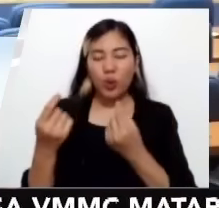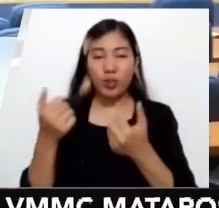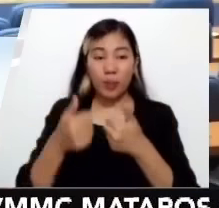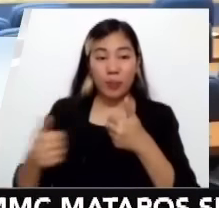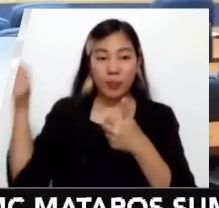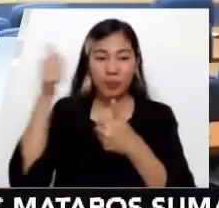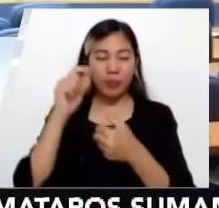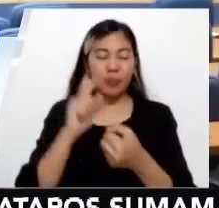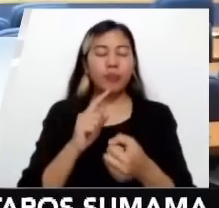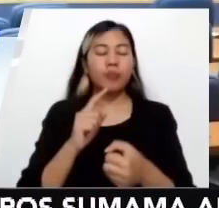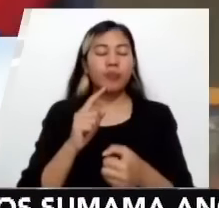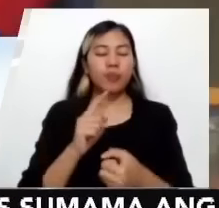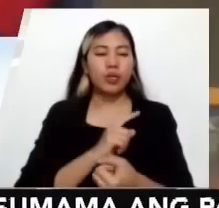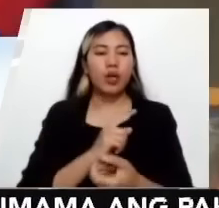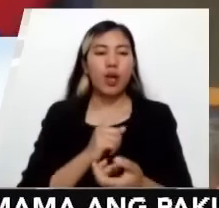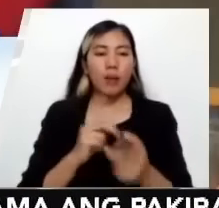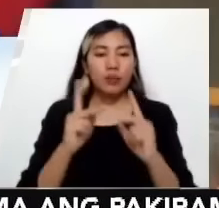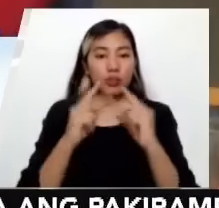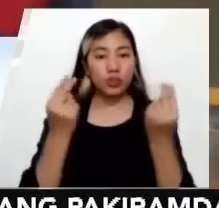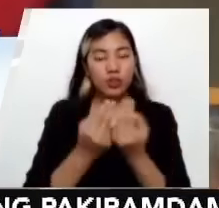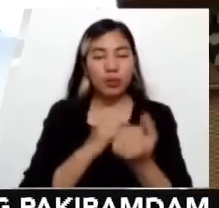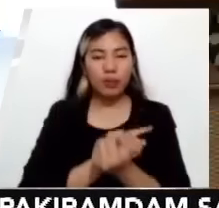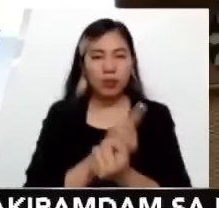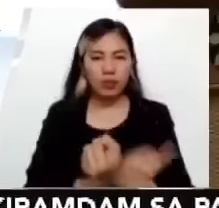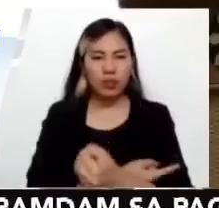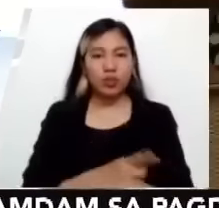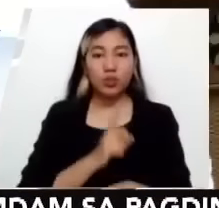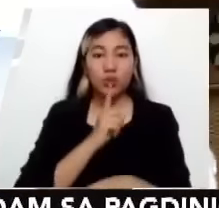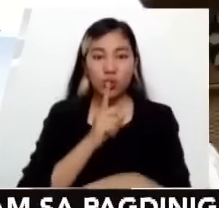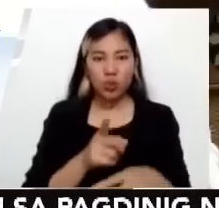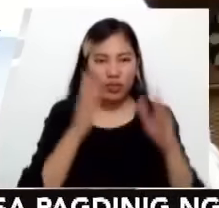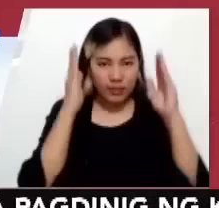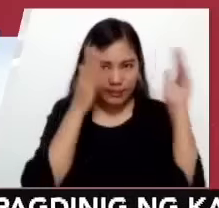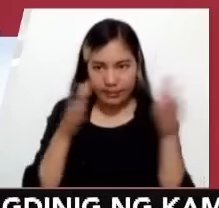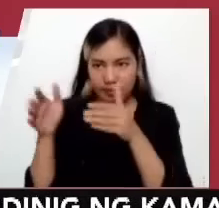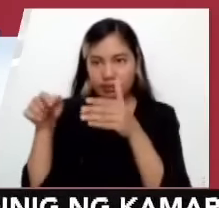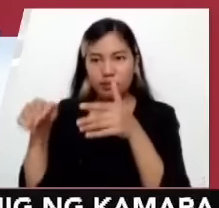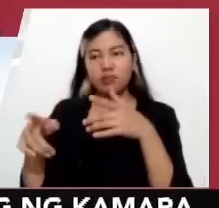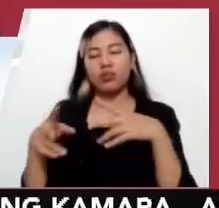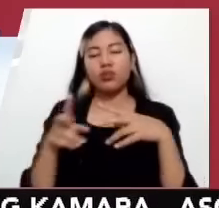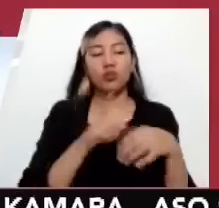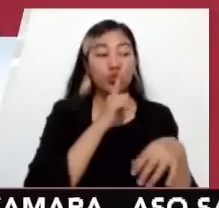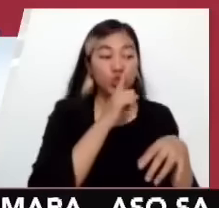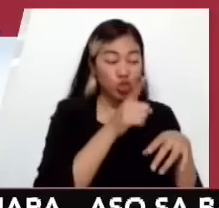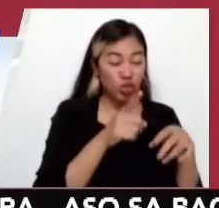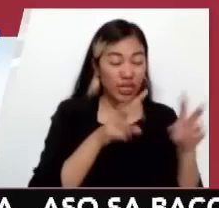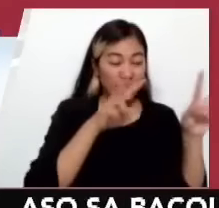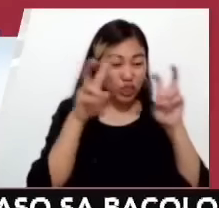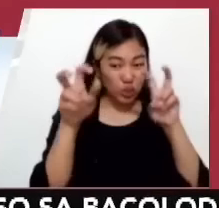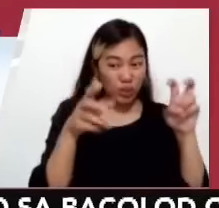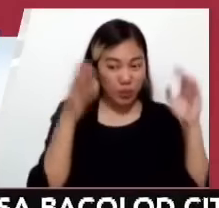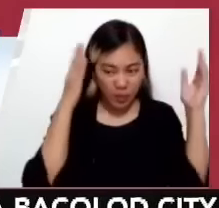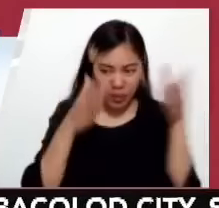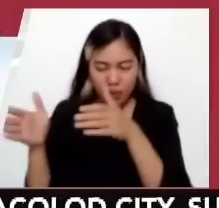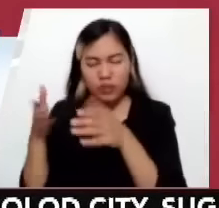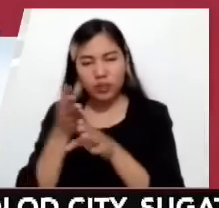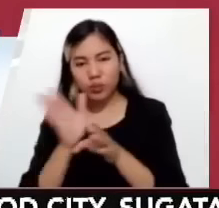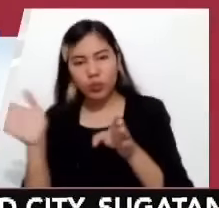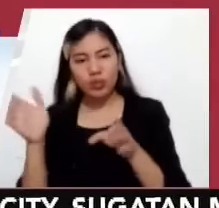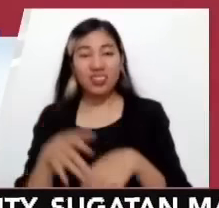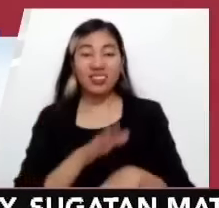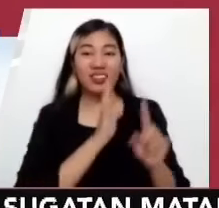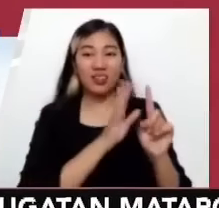romales pang lilihis sa tunay na isue ang mga pang aakusa ng vice president the vice president unfounded